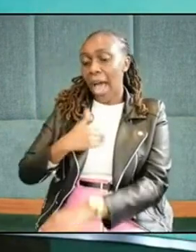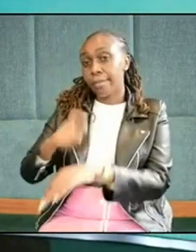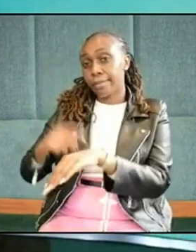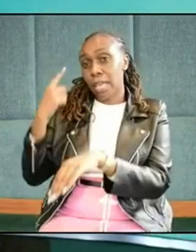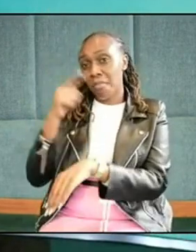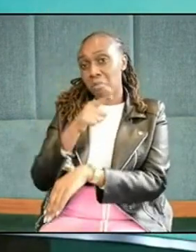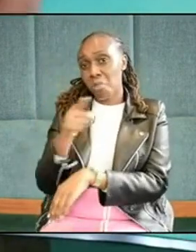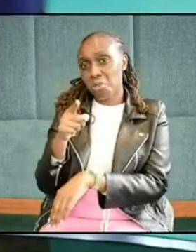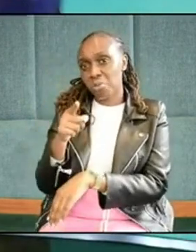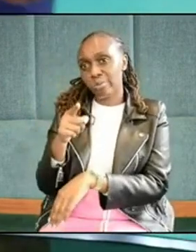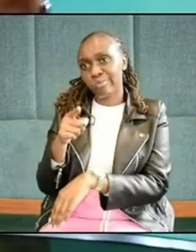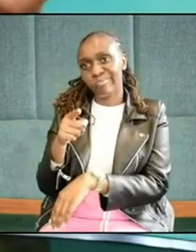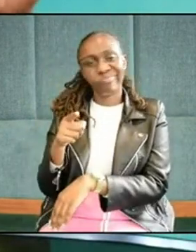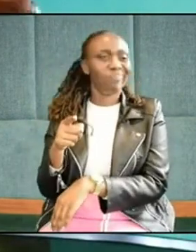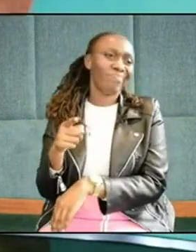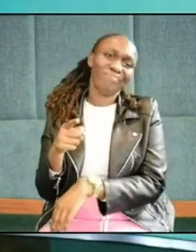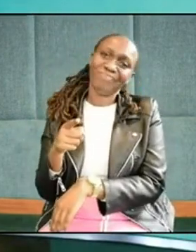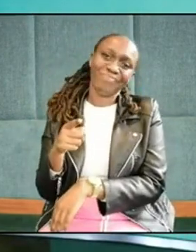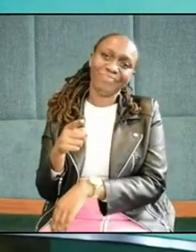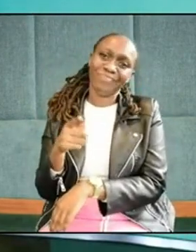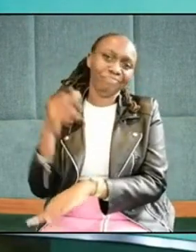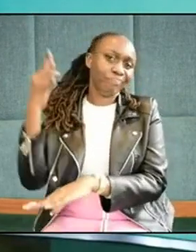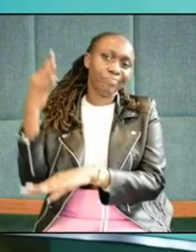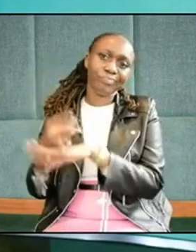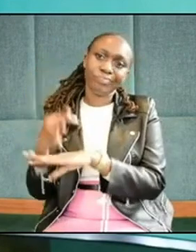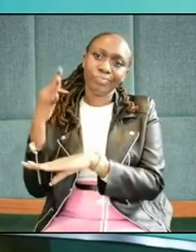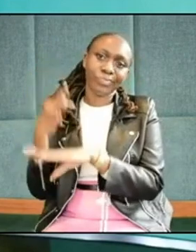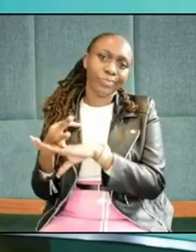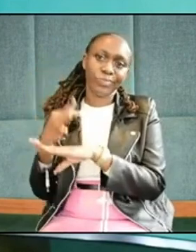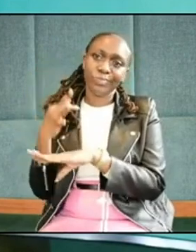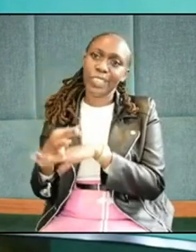and spend time with you, you should know they